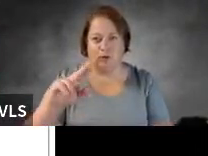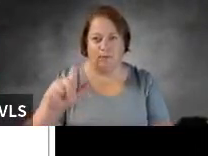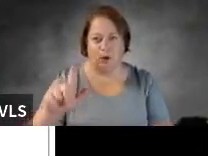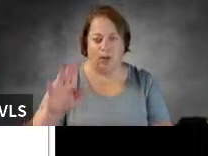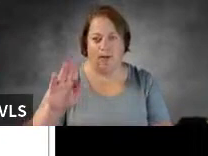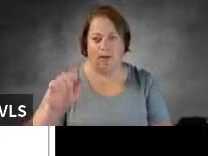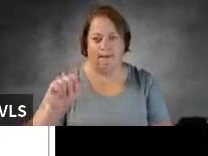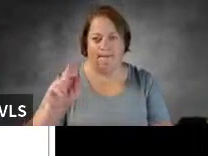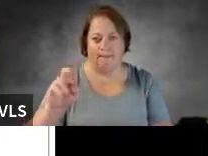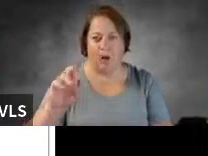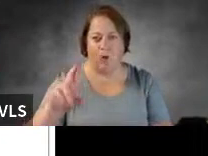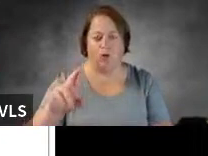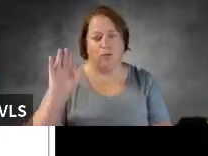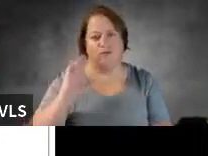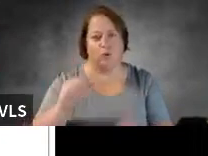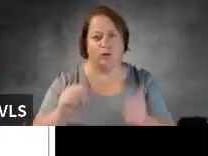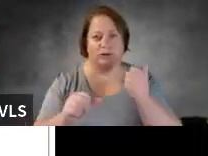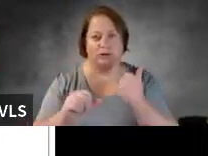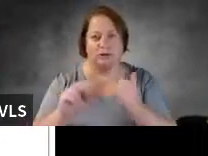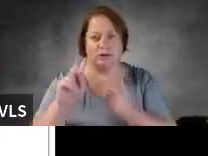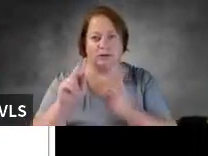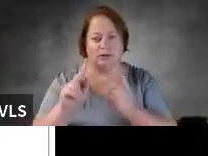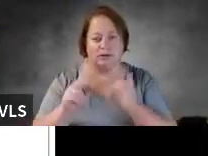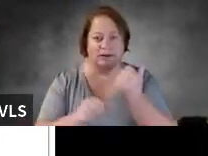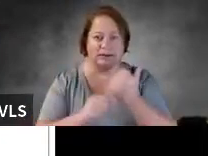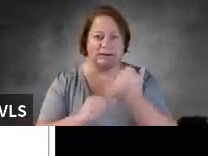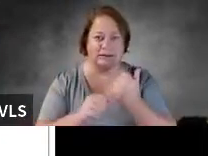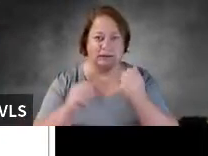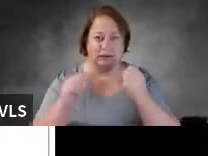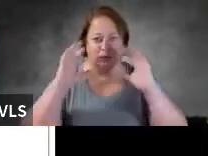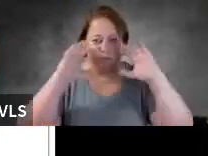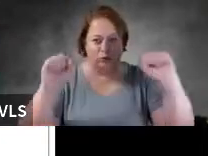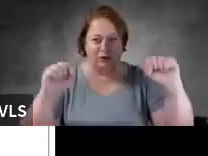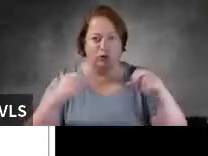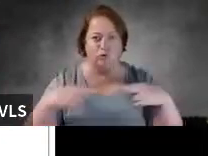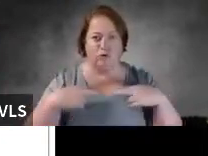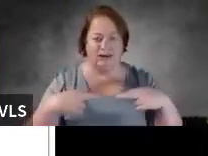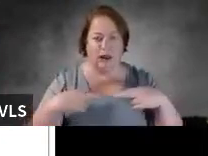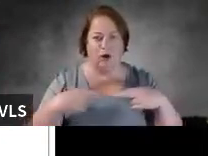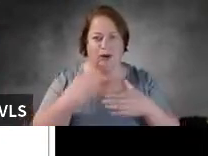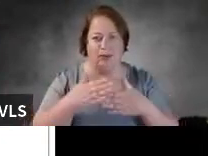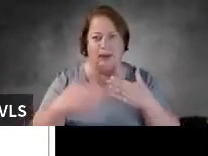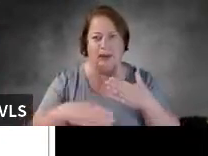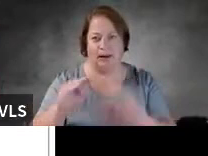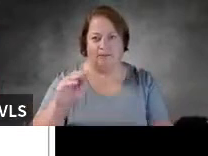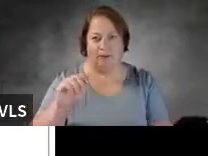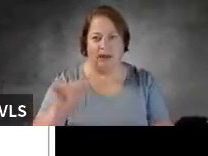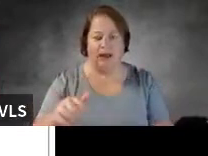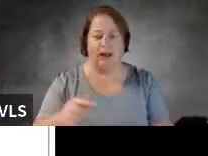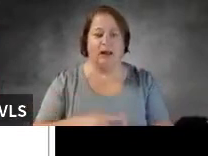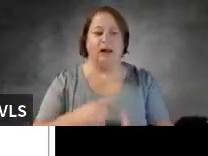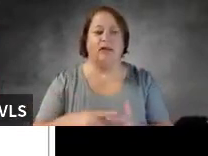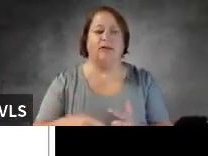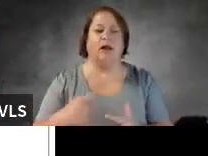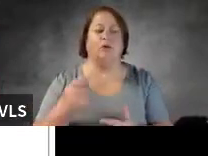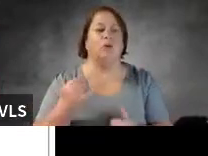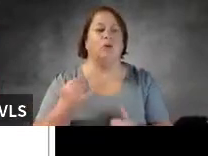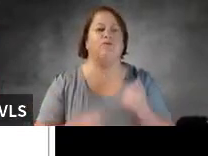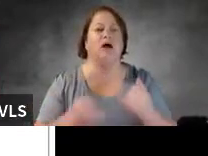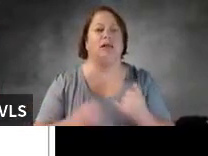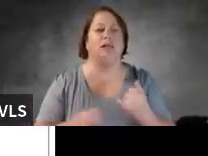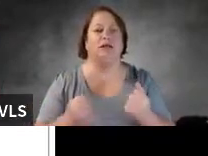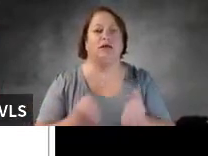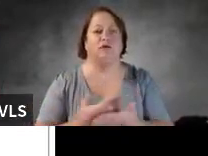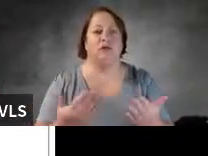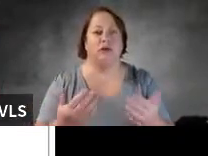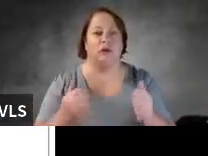our deputy superintendent, who retired last year at the end of May. And then we're going to finalize everything